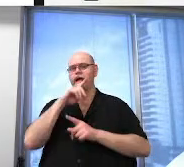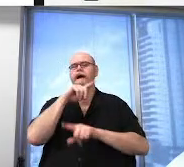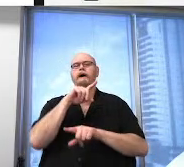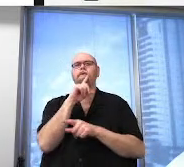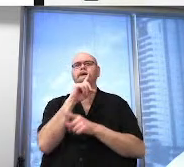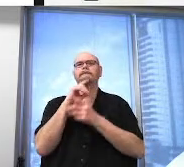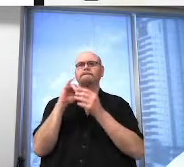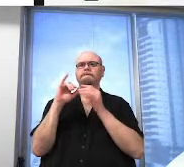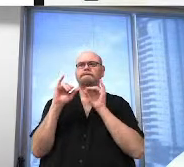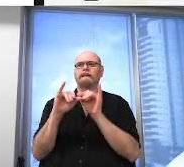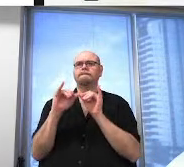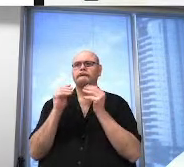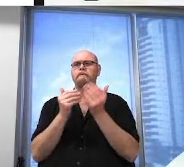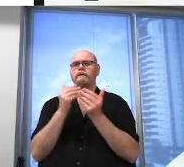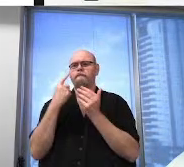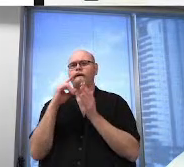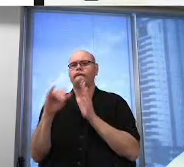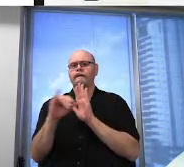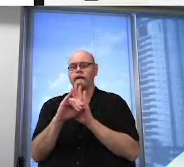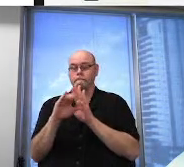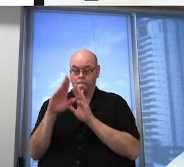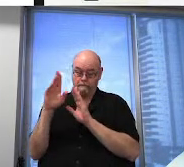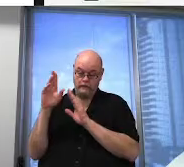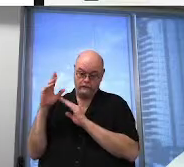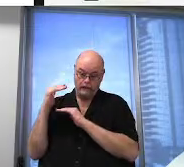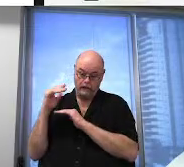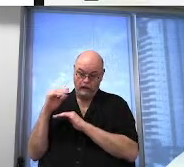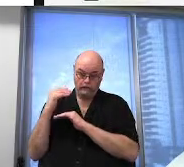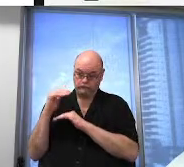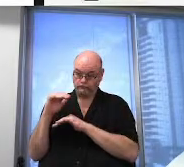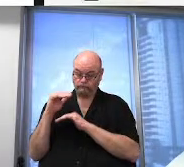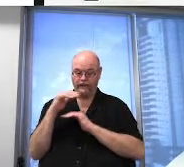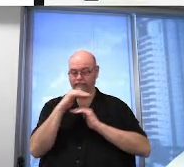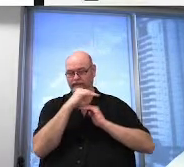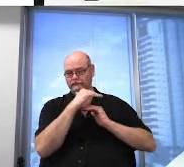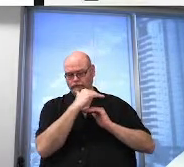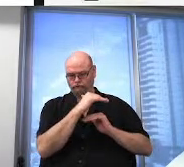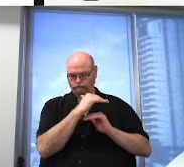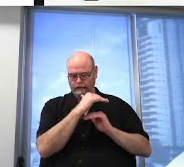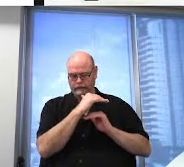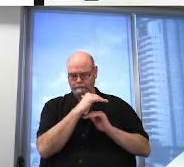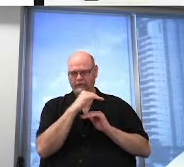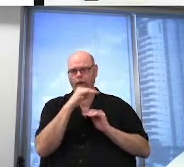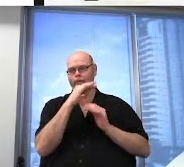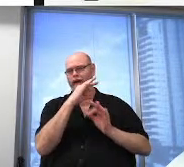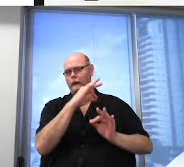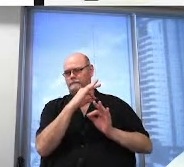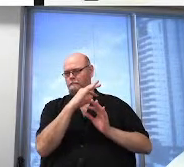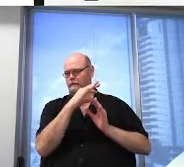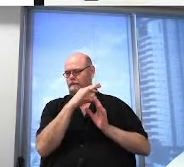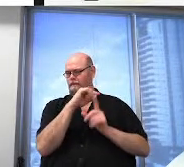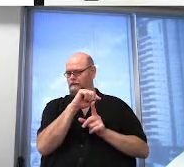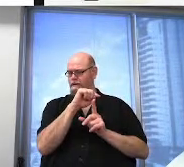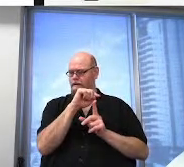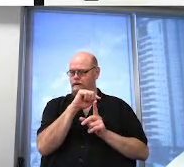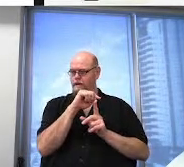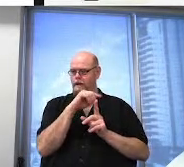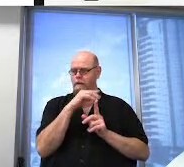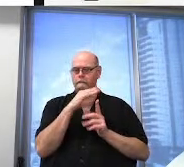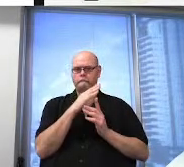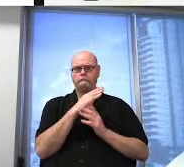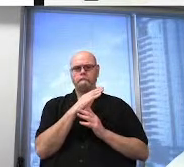The answer is it's the same process for identifying them. The unconstrained versus constrained, and I'll call it the optimal budget just to